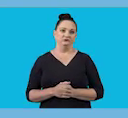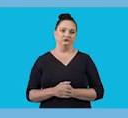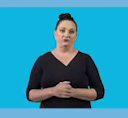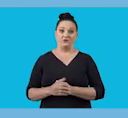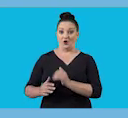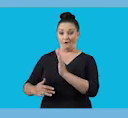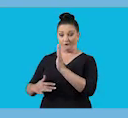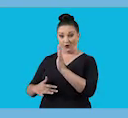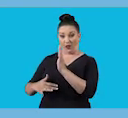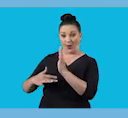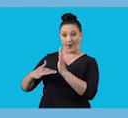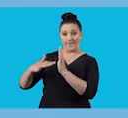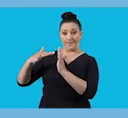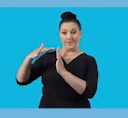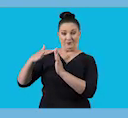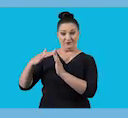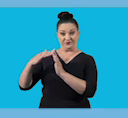nor a fixed